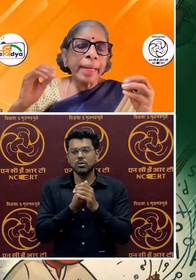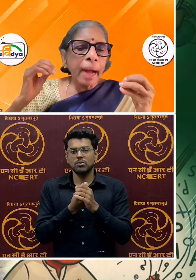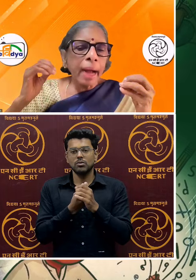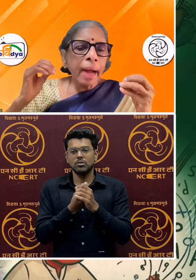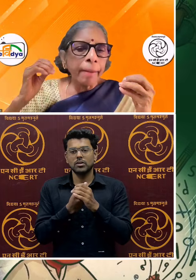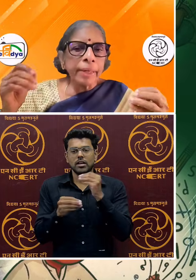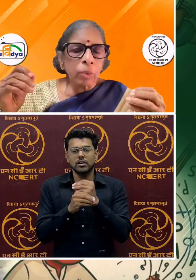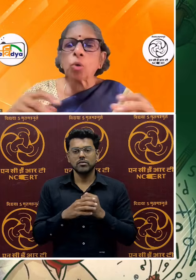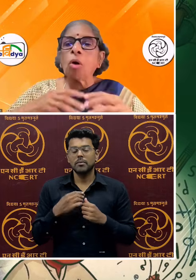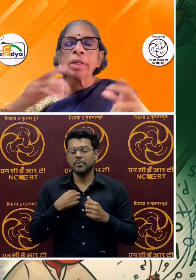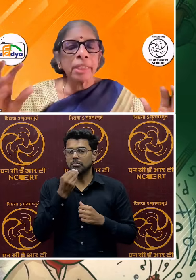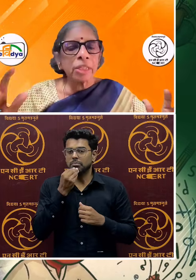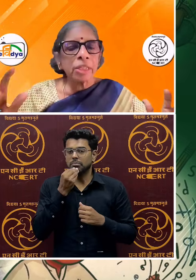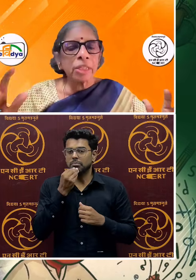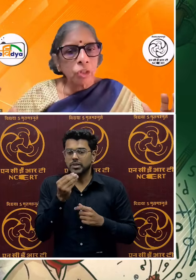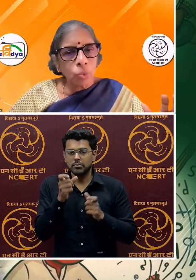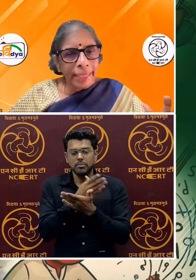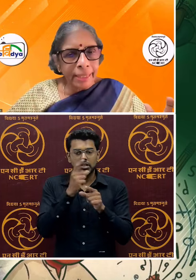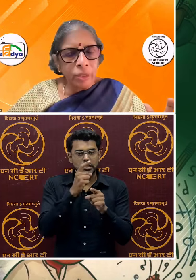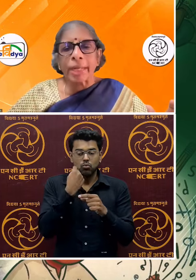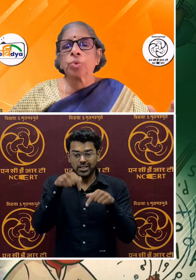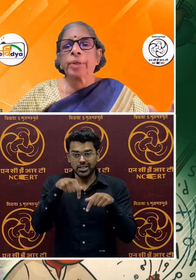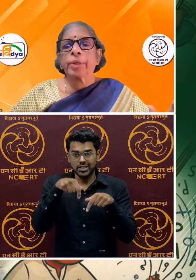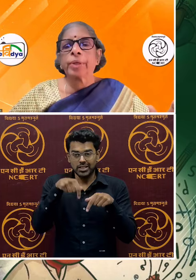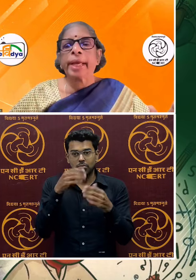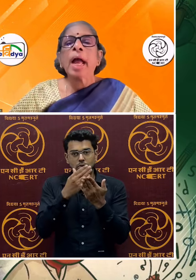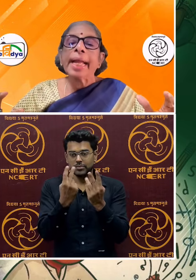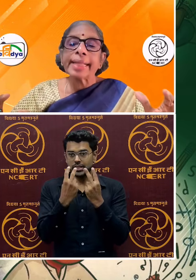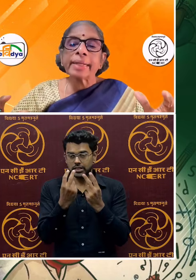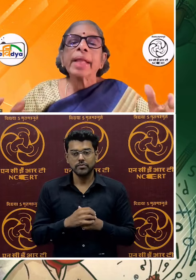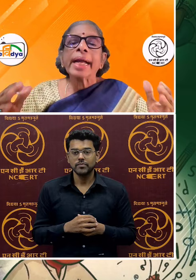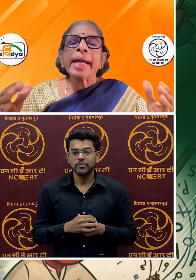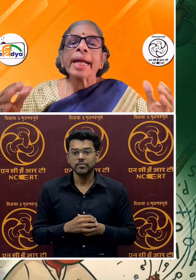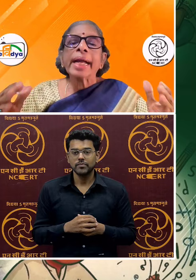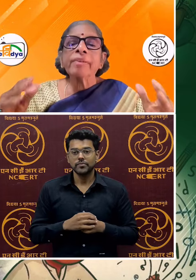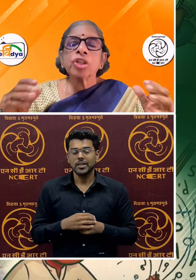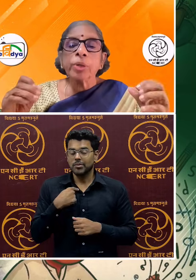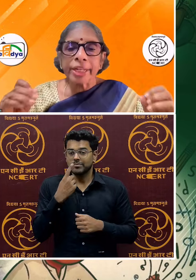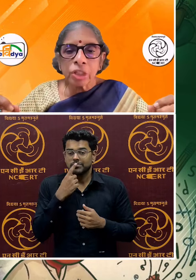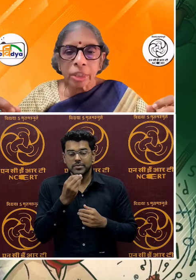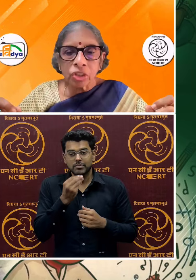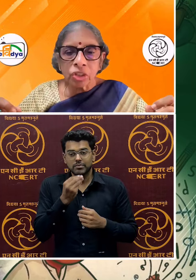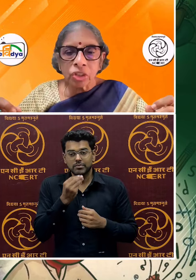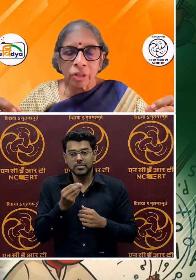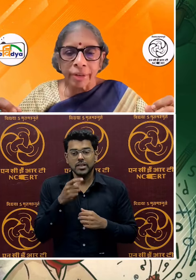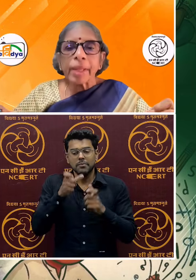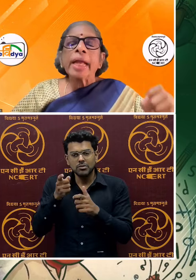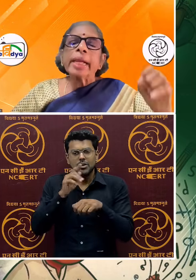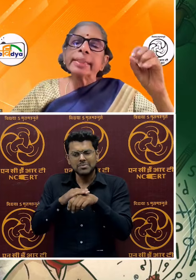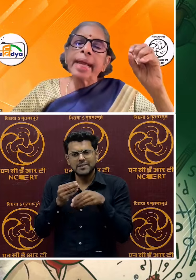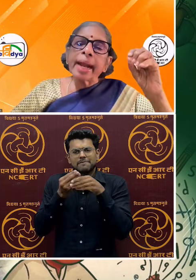in. My humble request to all the teachers who are listening to us today is that give stimulation to the